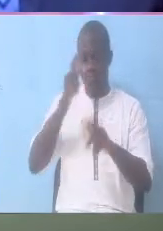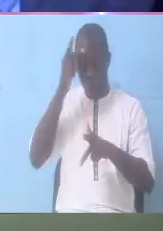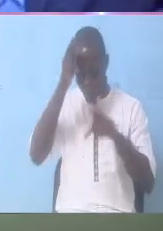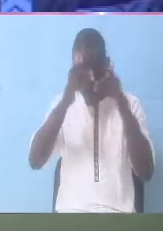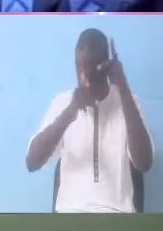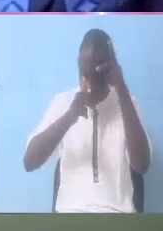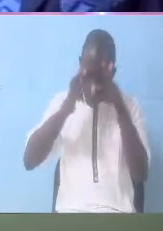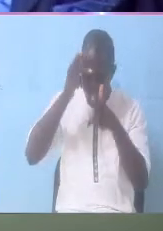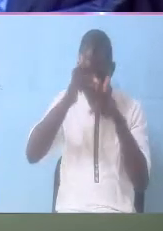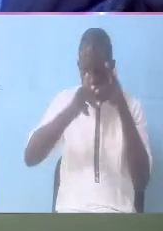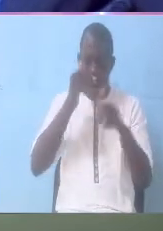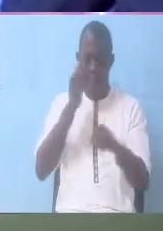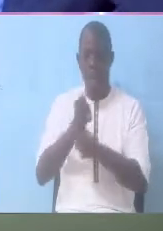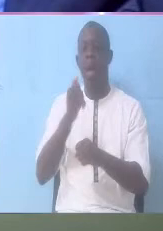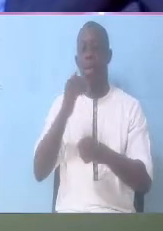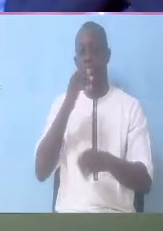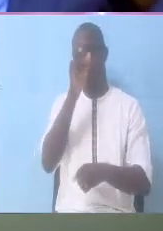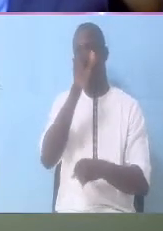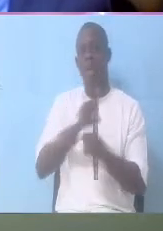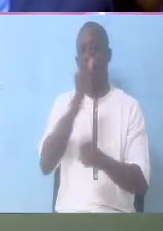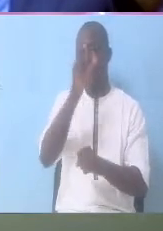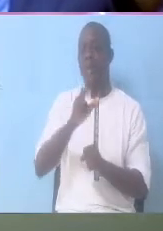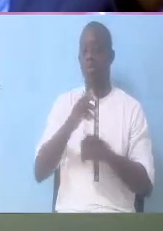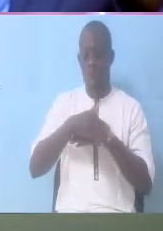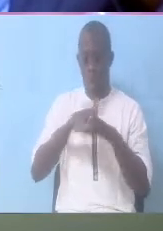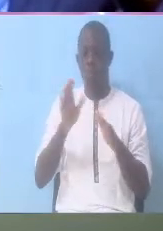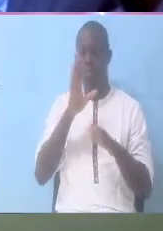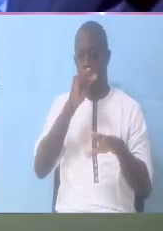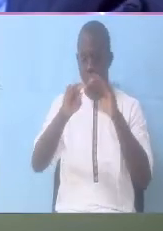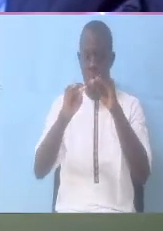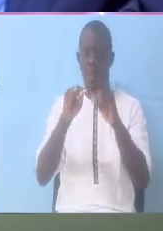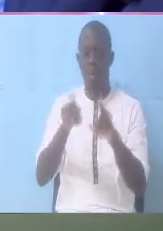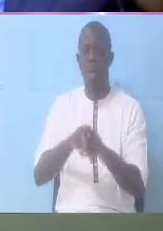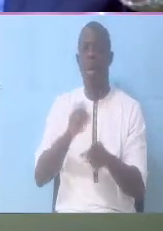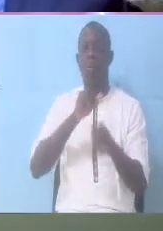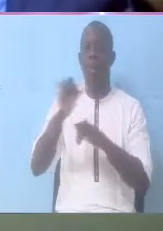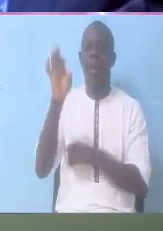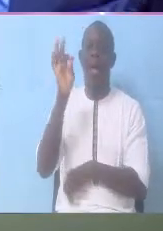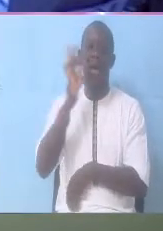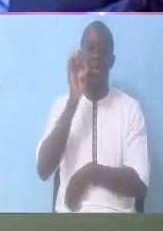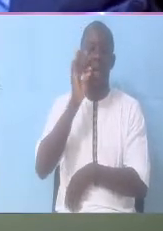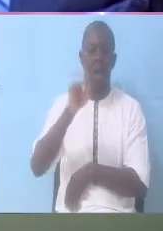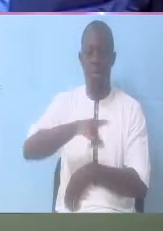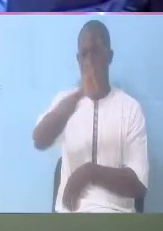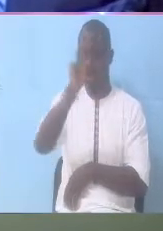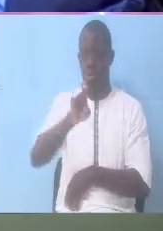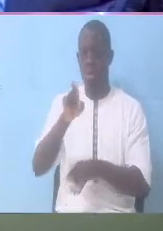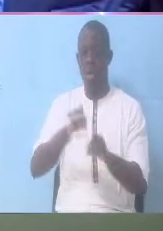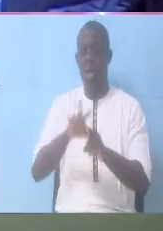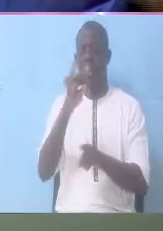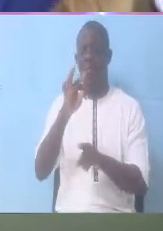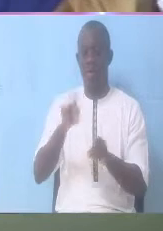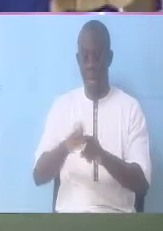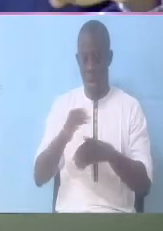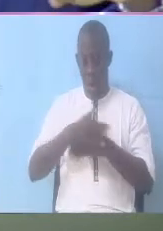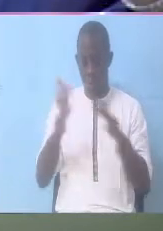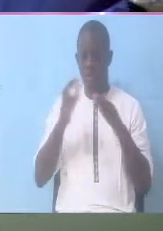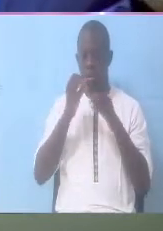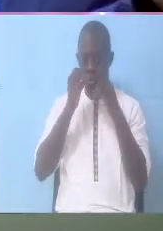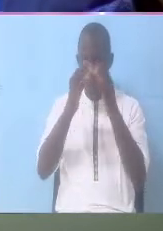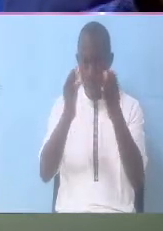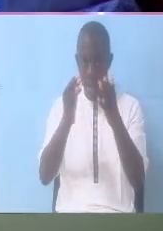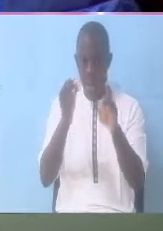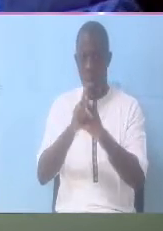but where they I said, answer the question. Yes. When they confessed, they would have been at the height of their